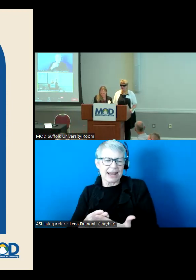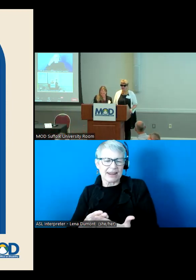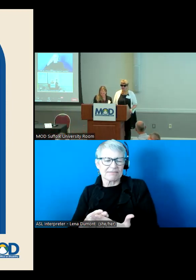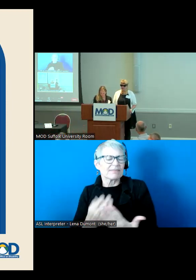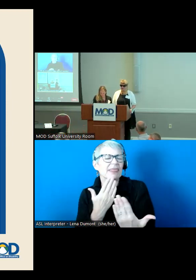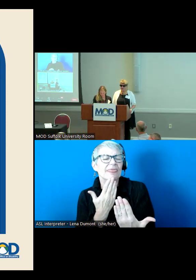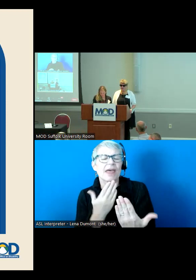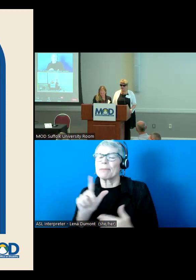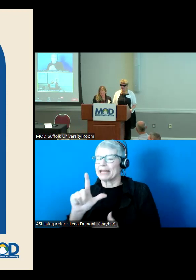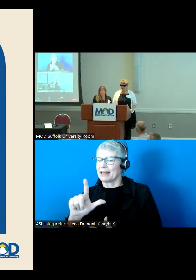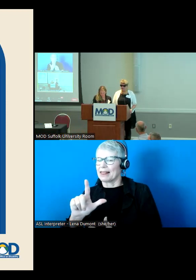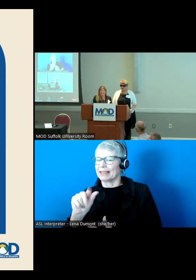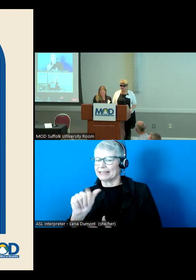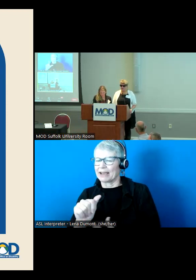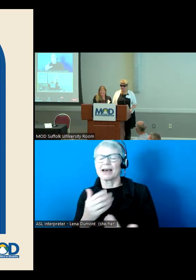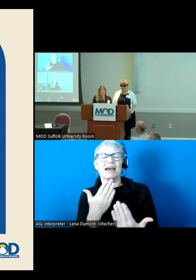here.